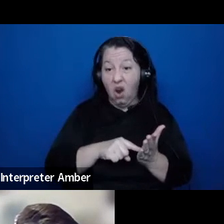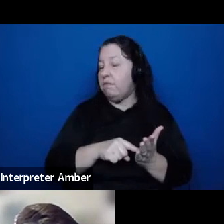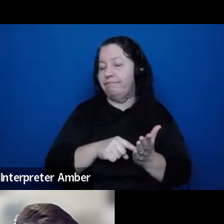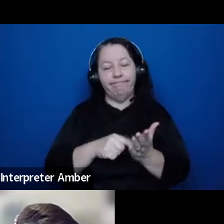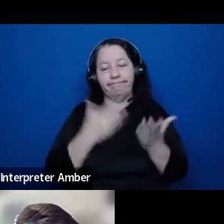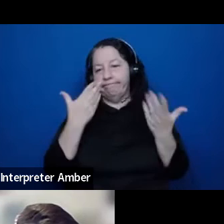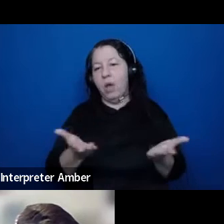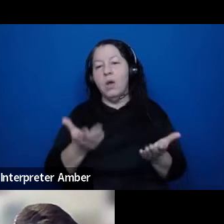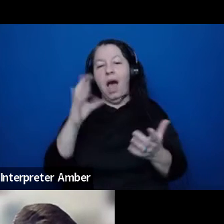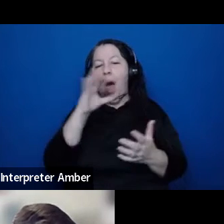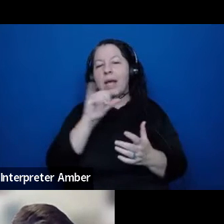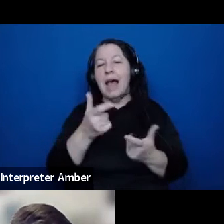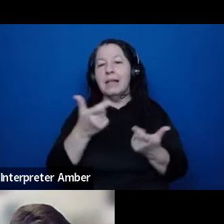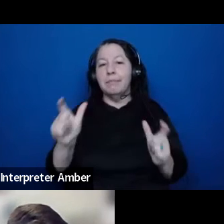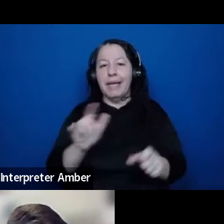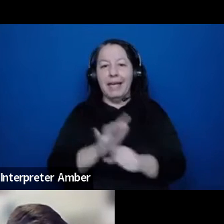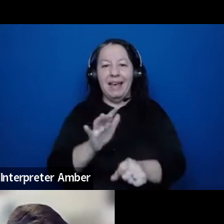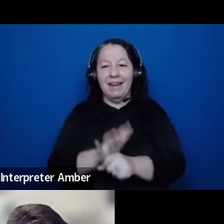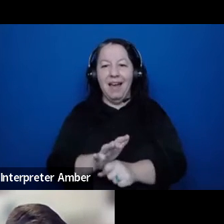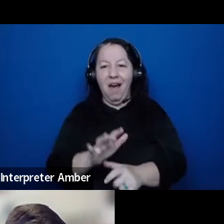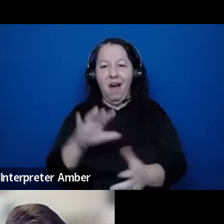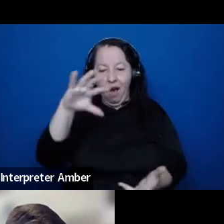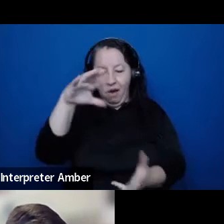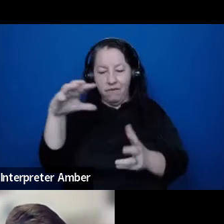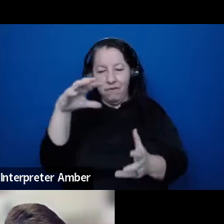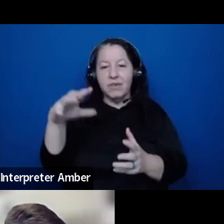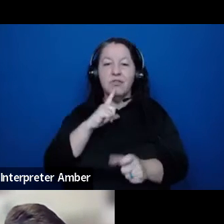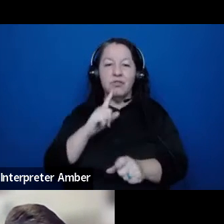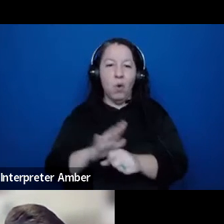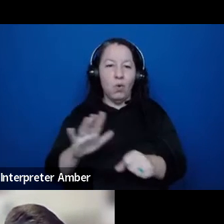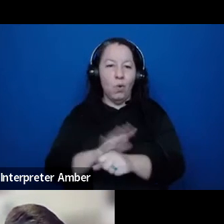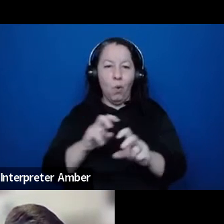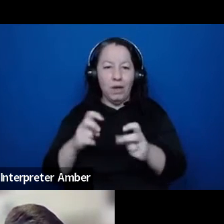enough package to devote a whole committee to.